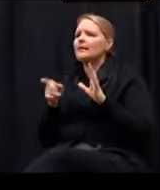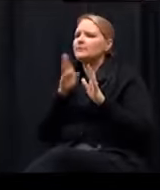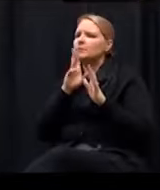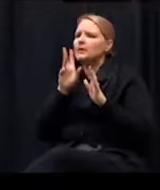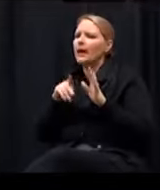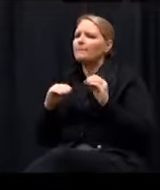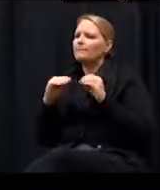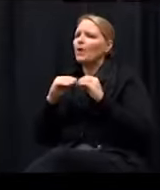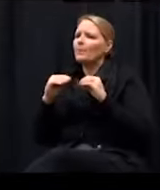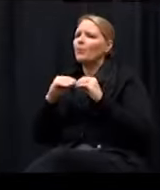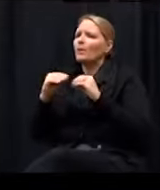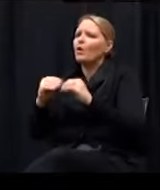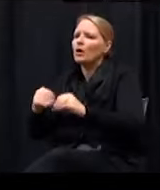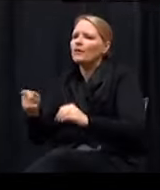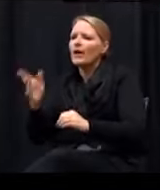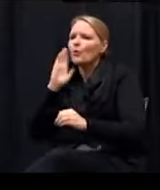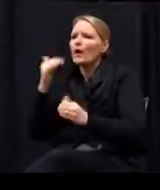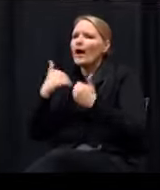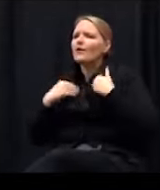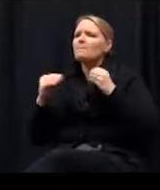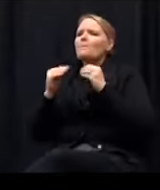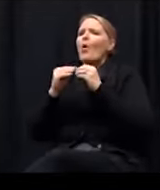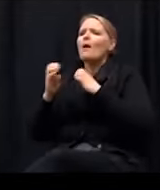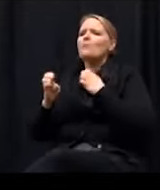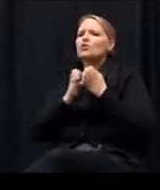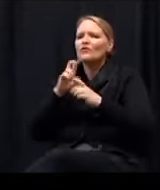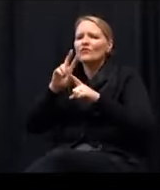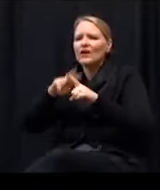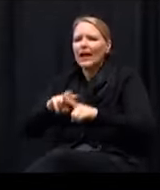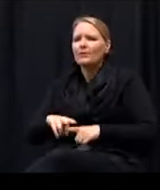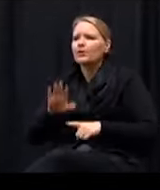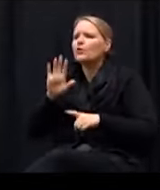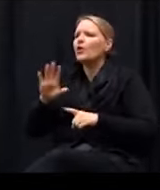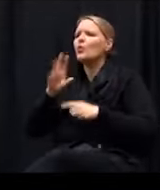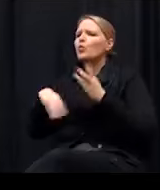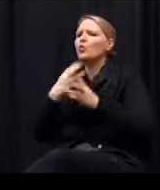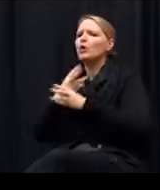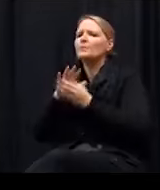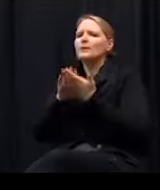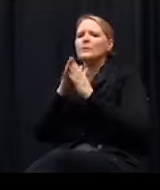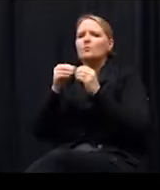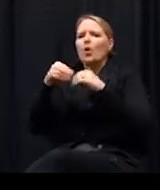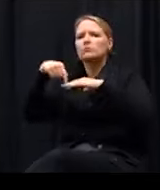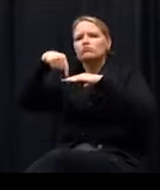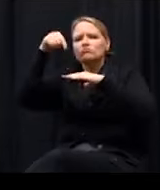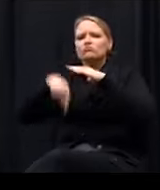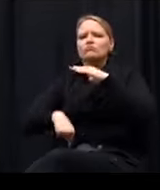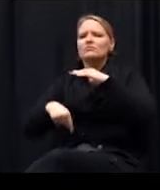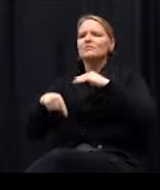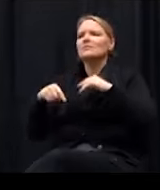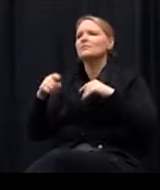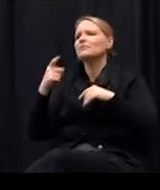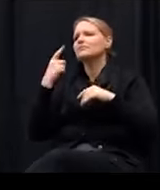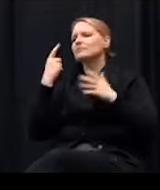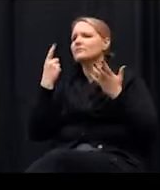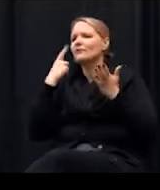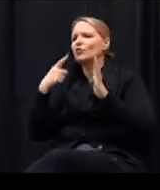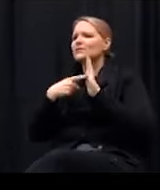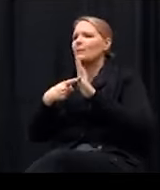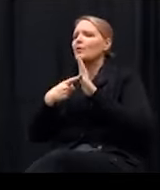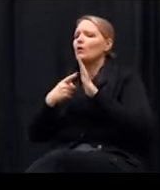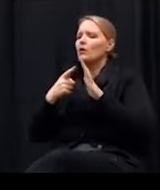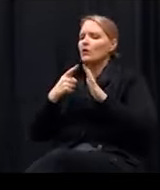like they're going to have more of an emotional vocabulary. Their world gets so much more in depth. And I think about like, you know, the